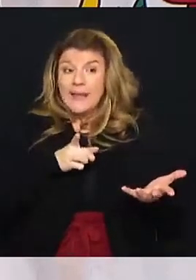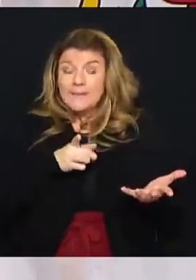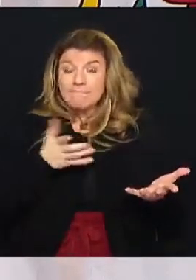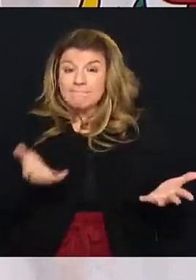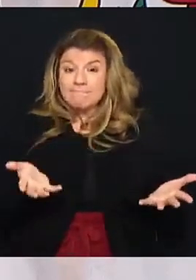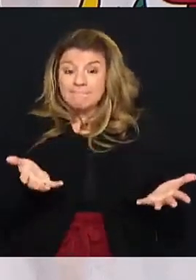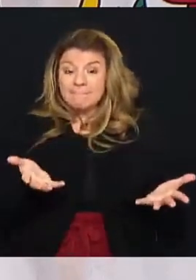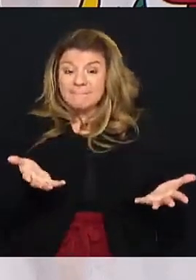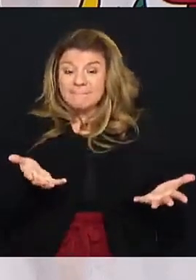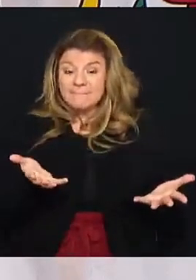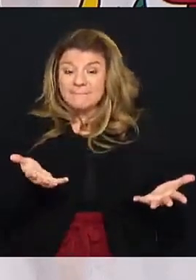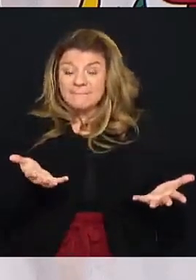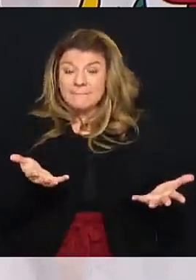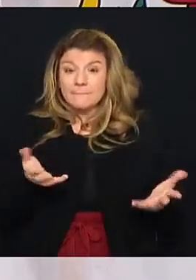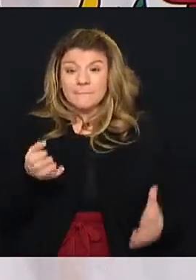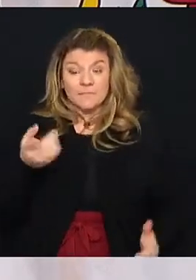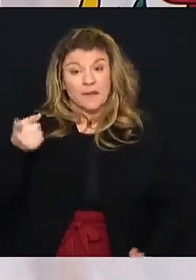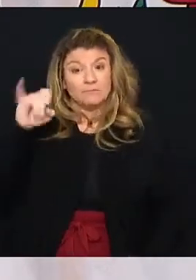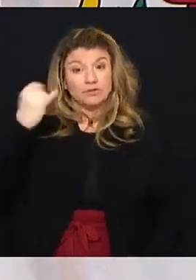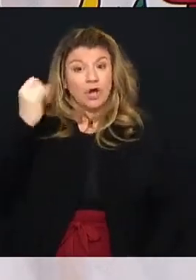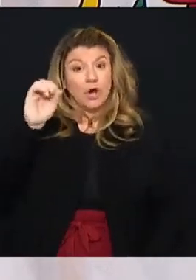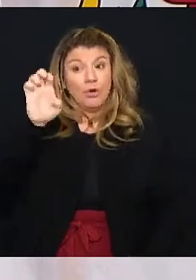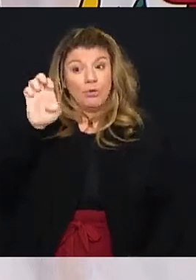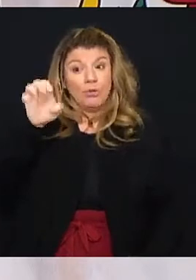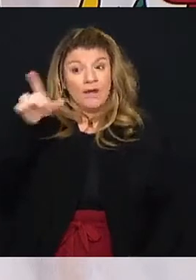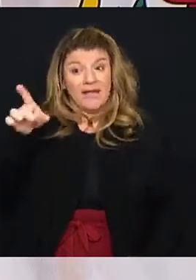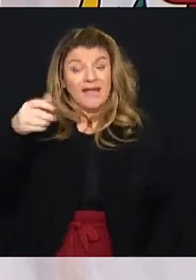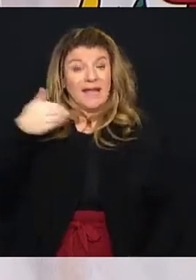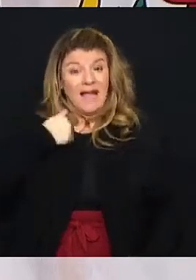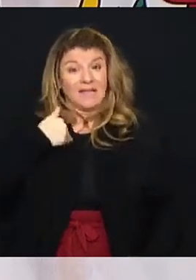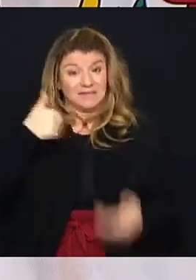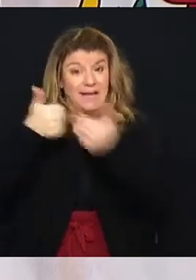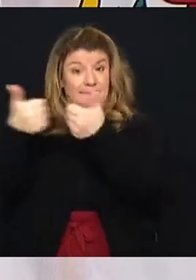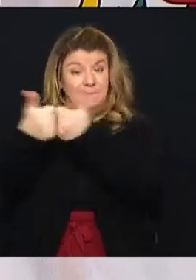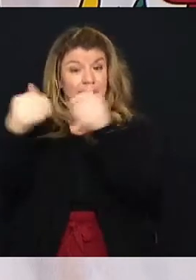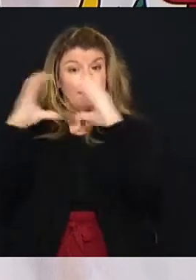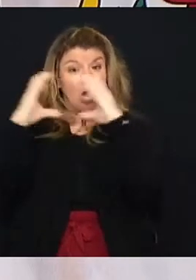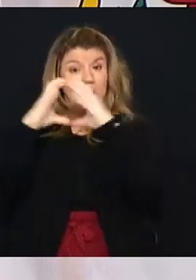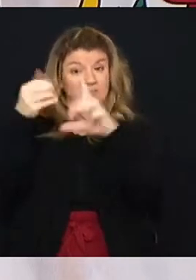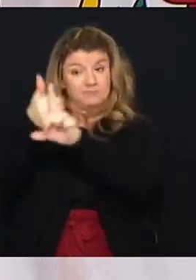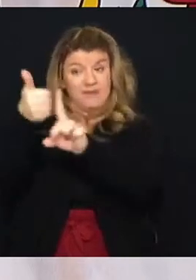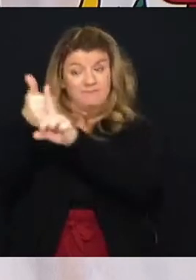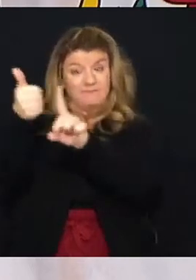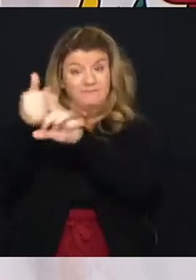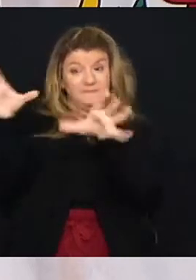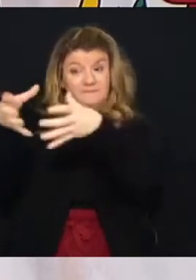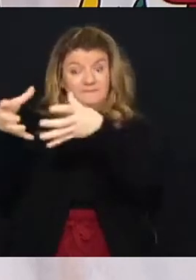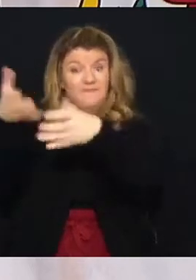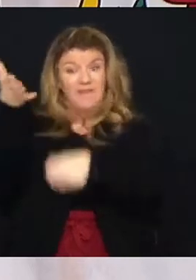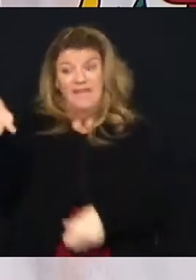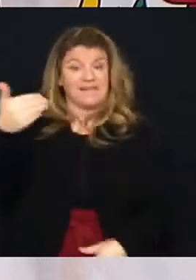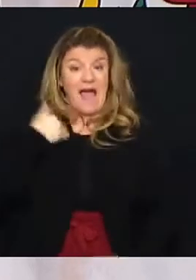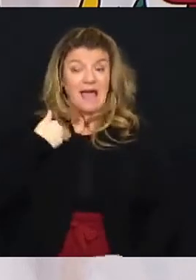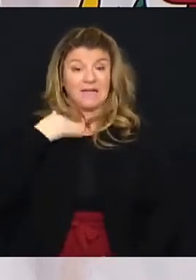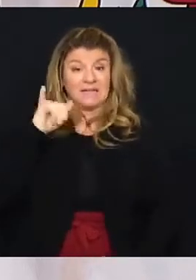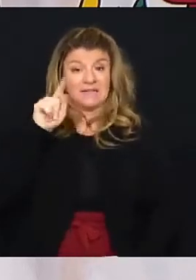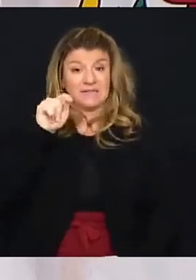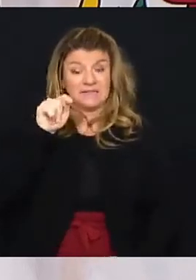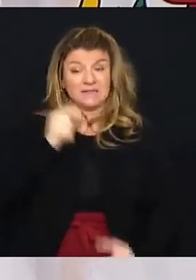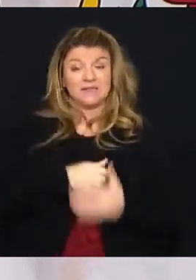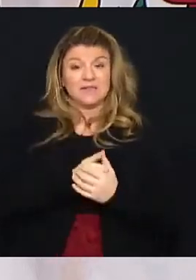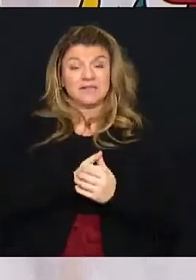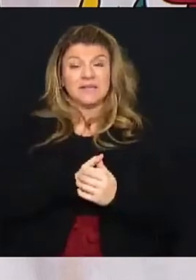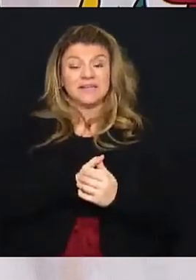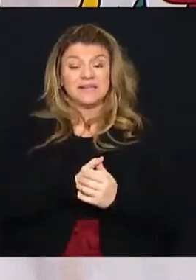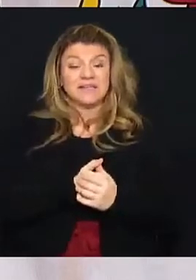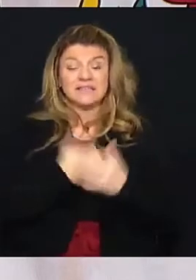you know, Joe's had the ball. President Biden's had the ball. You know, and now what he's saying